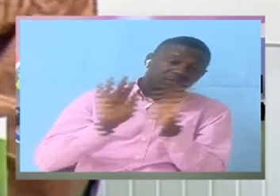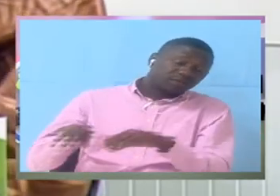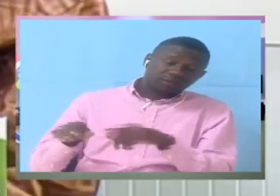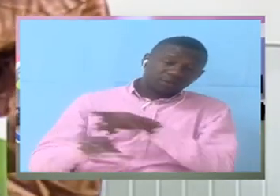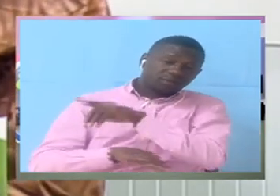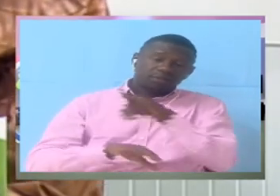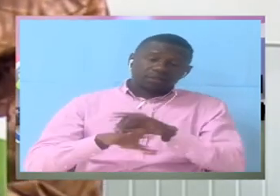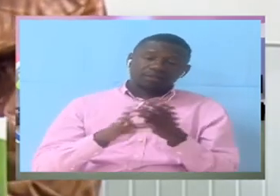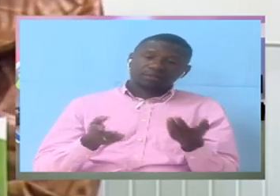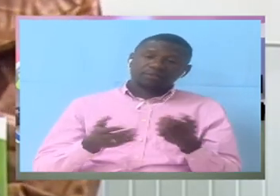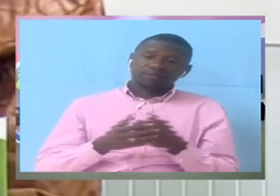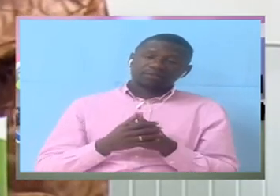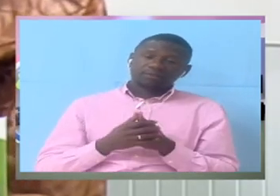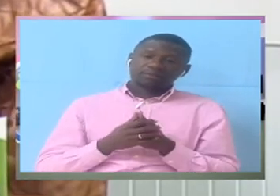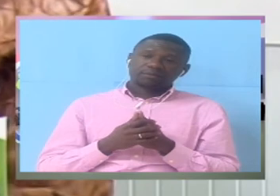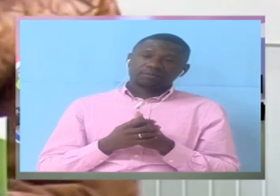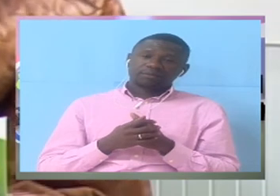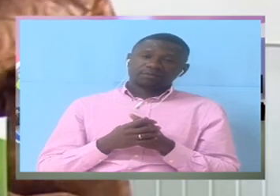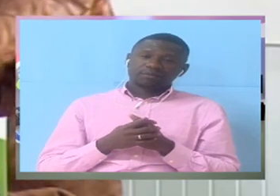place.